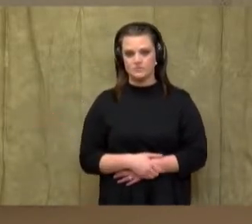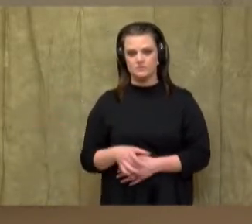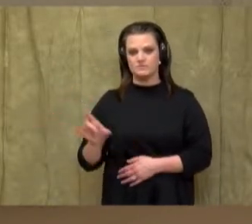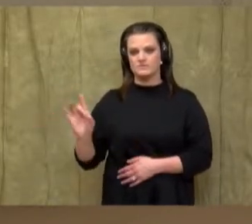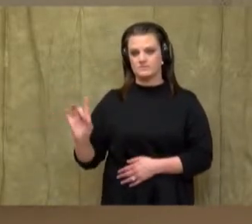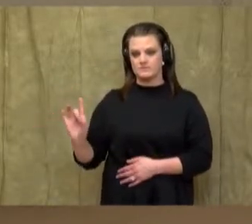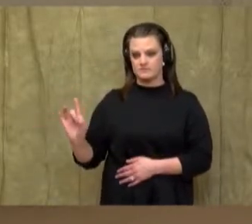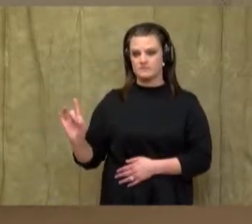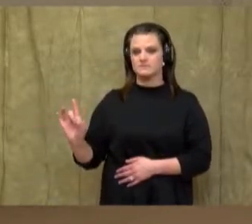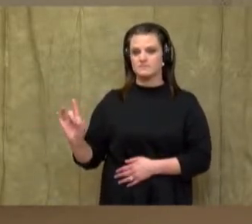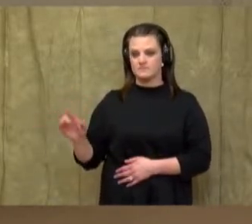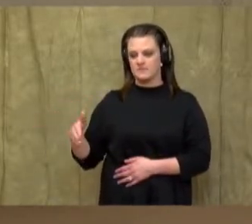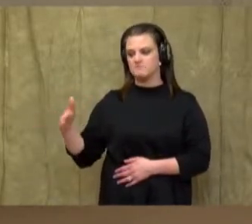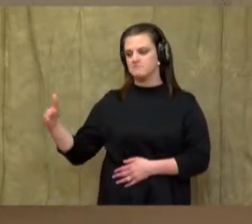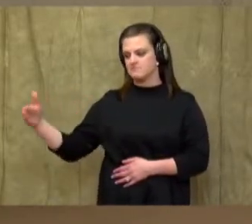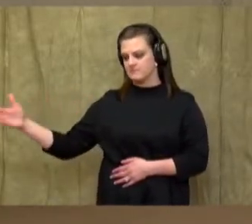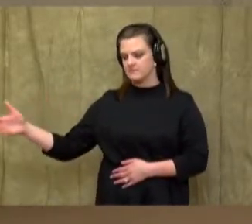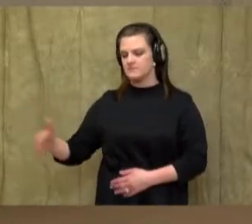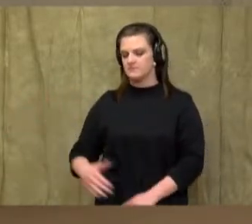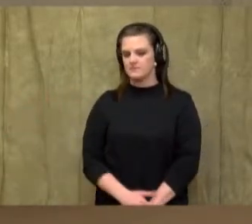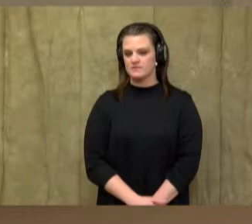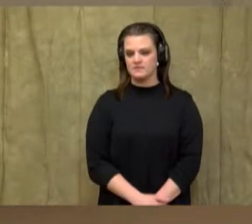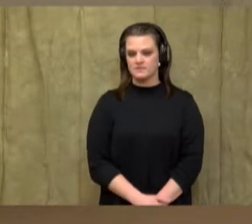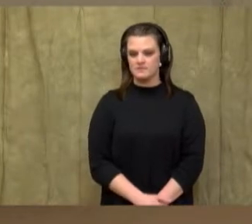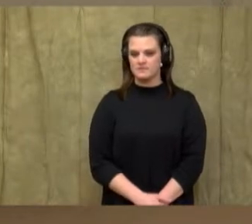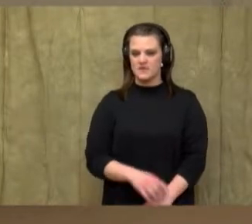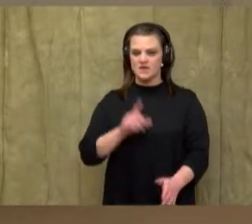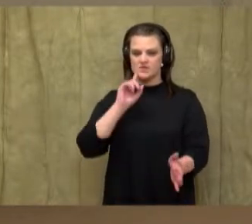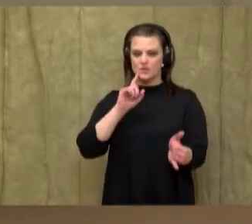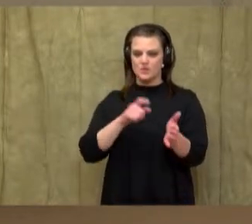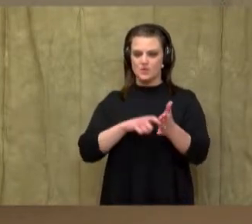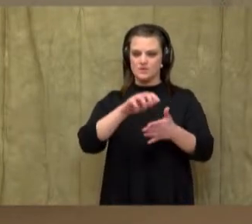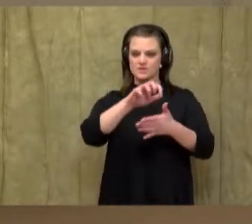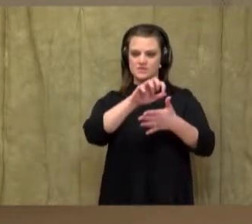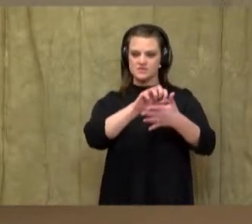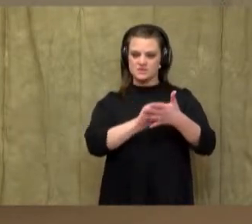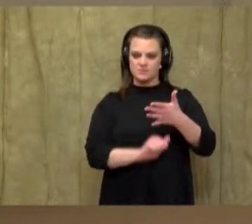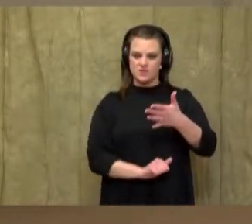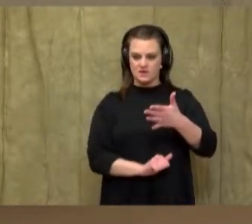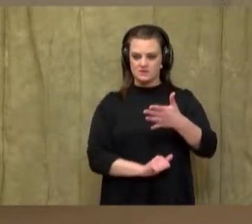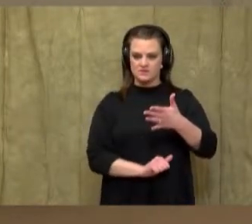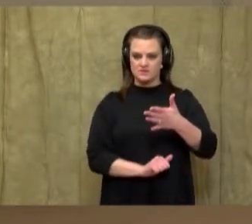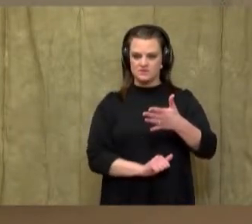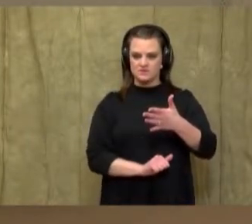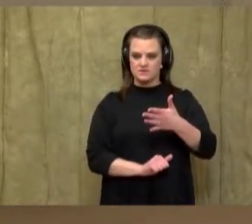8. Yeah, and so on. Notice we are subtracting